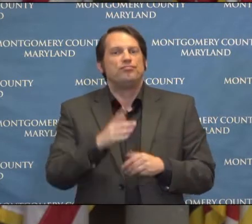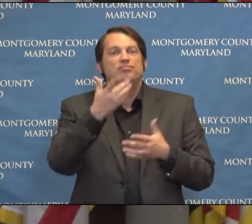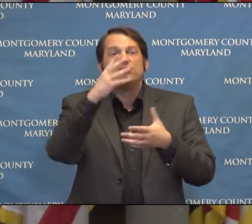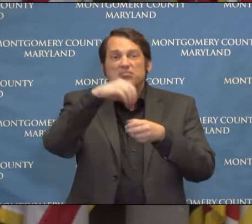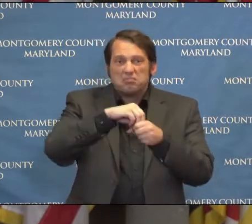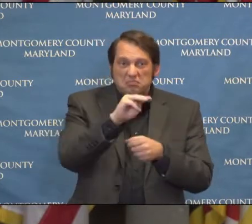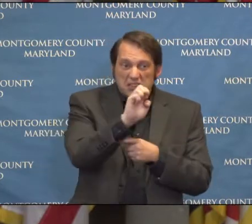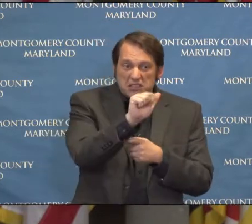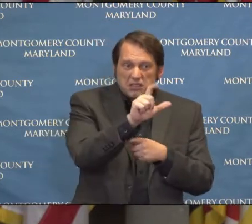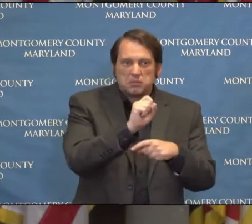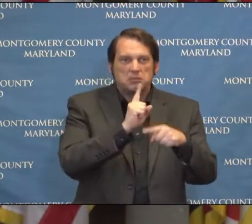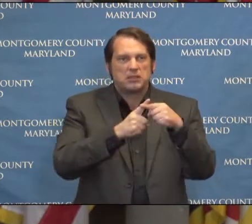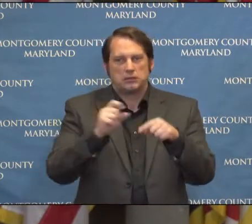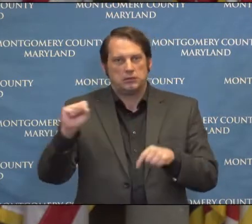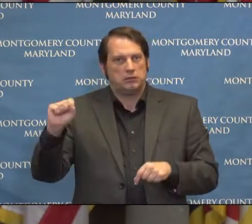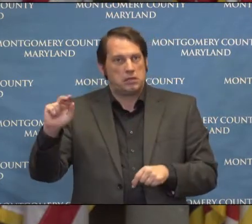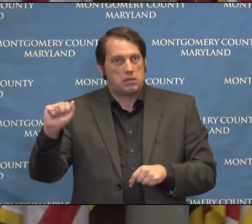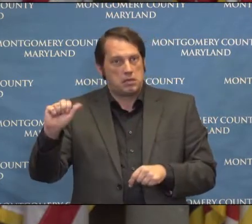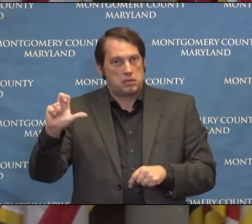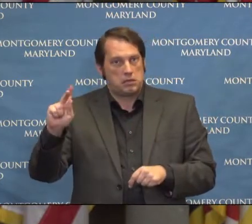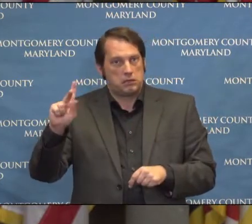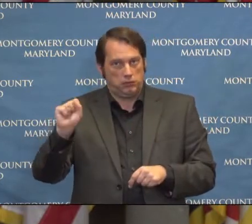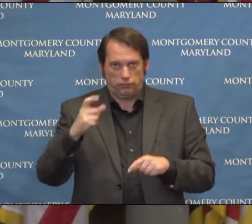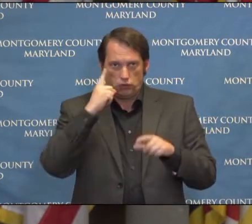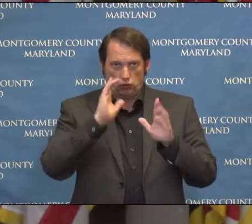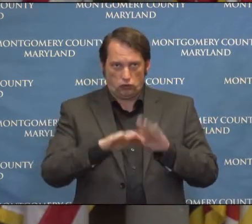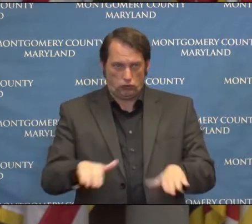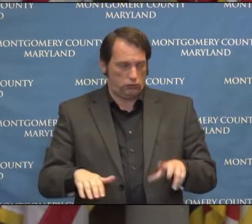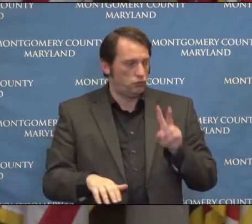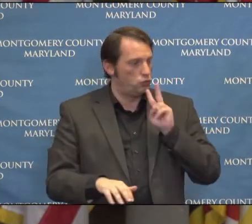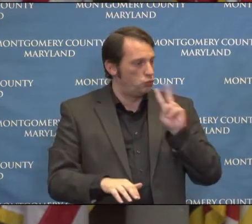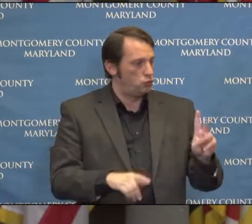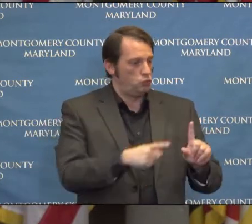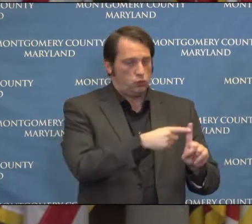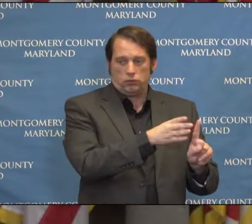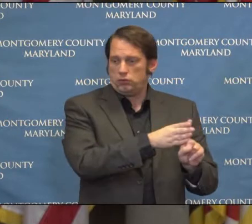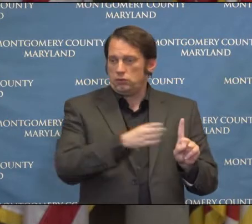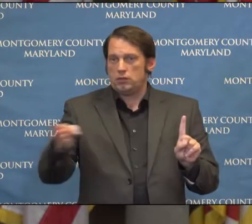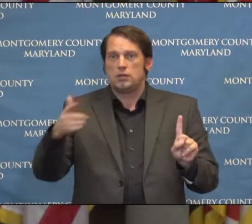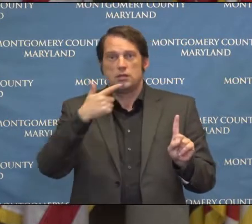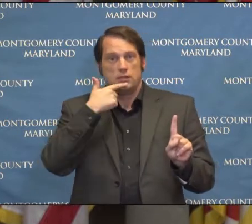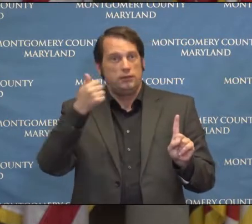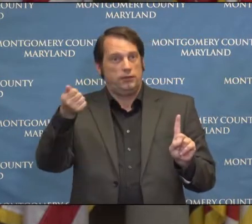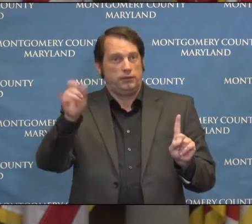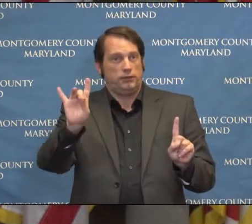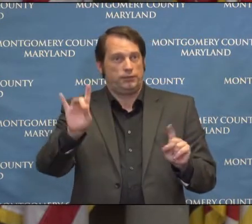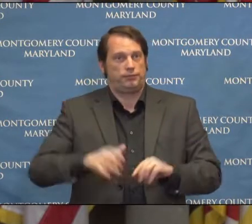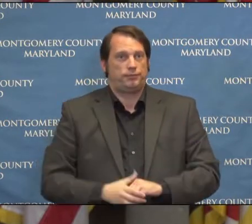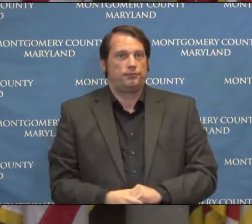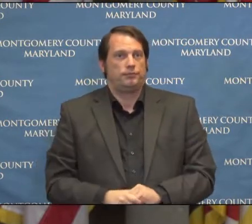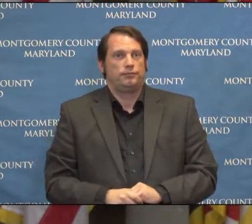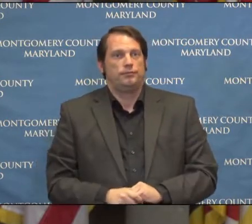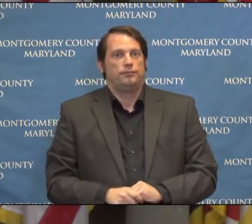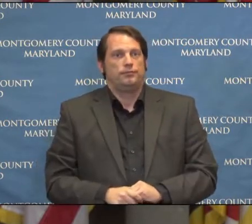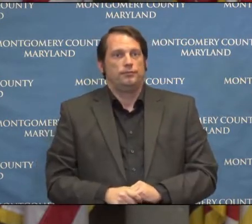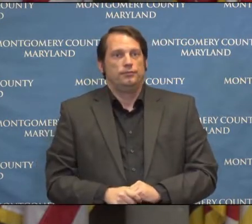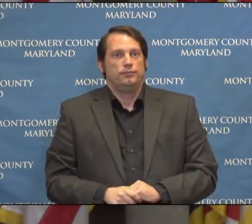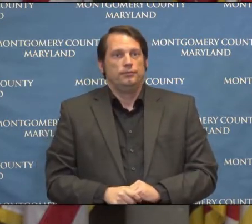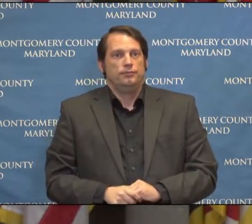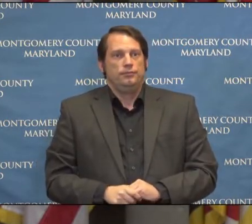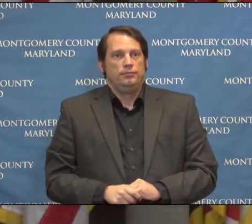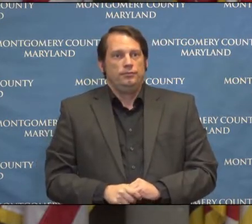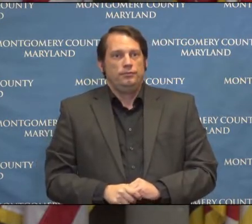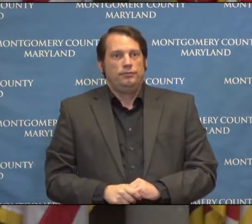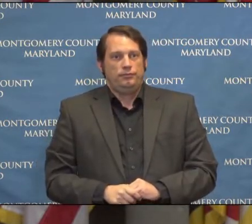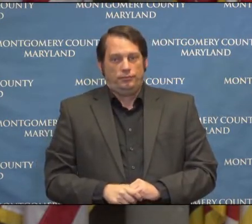through 18 or enrolled in Montgomery County Public Schools, because you might be 19 or 20 and be enrolled. And so we'll